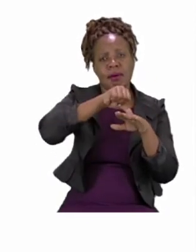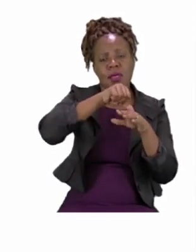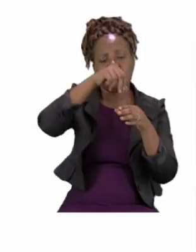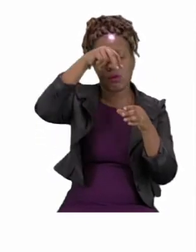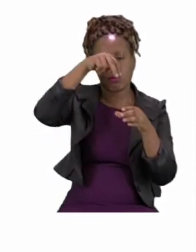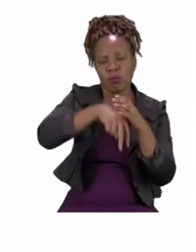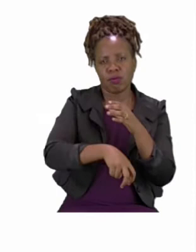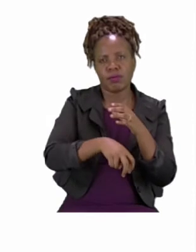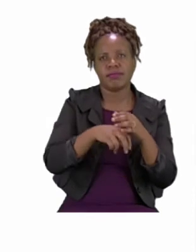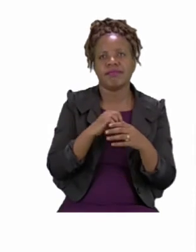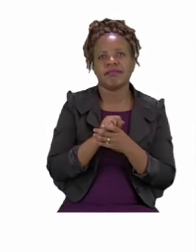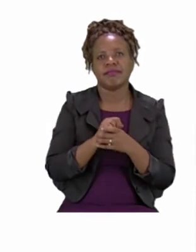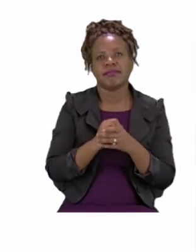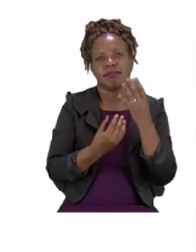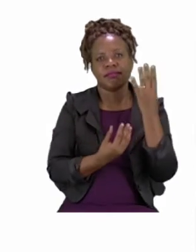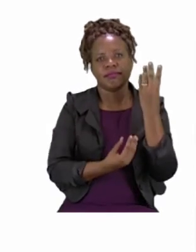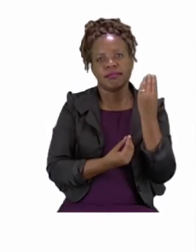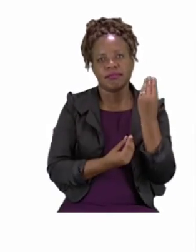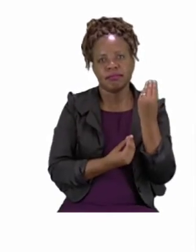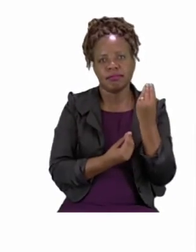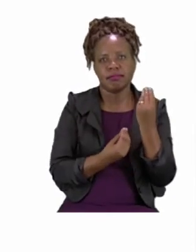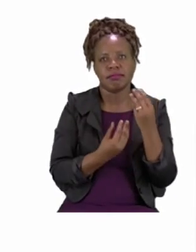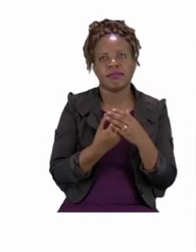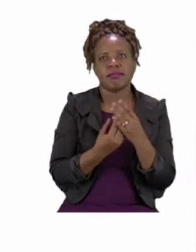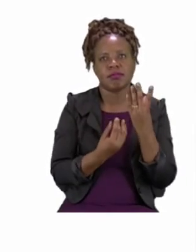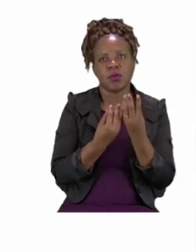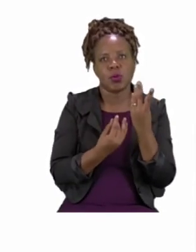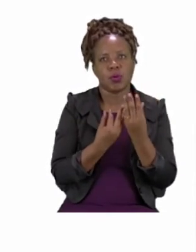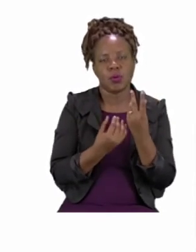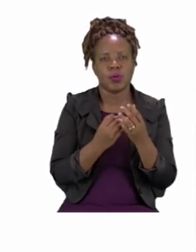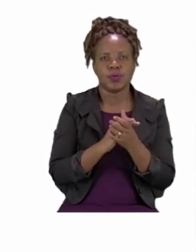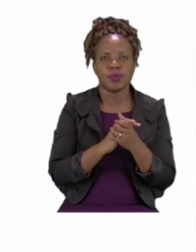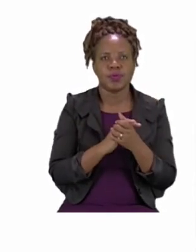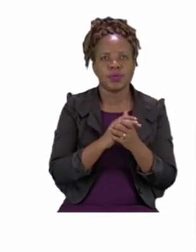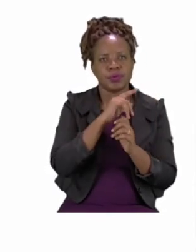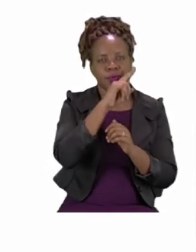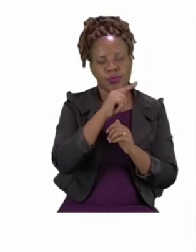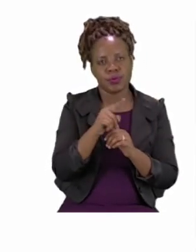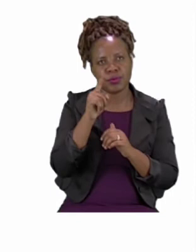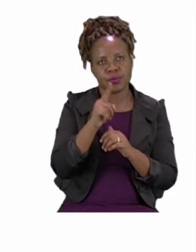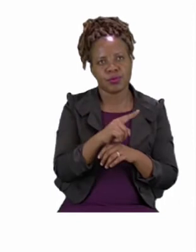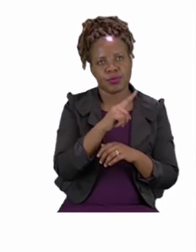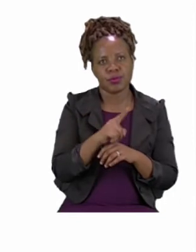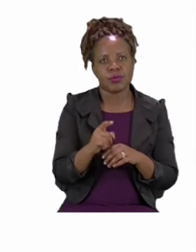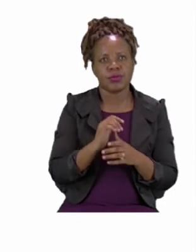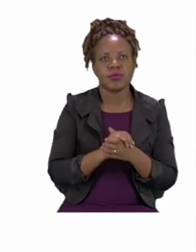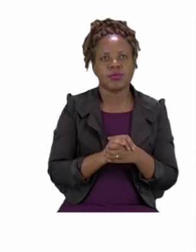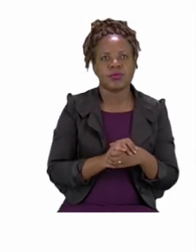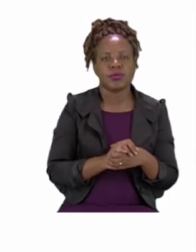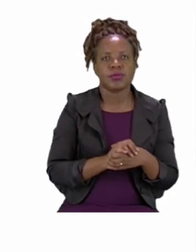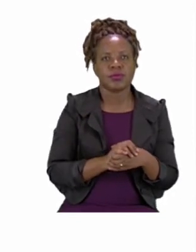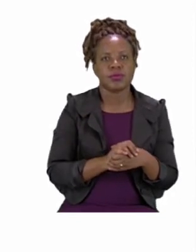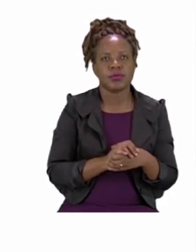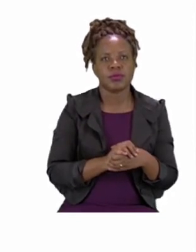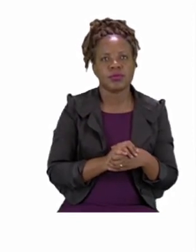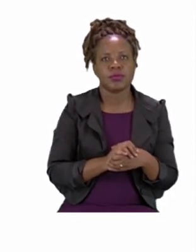I'd like you to please draw your last line to that picture. Now, just to be sure, I'd like